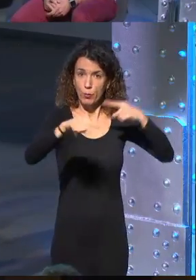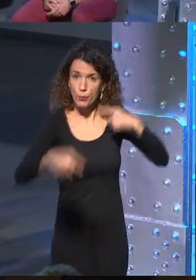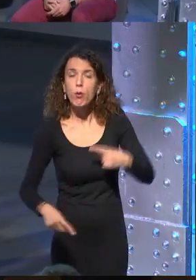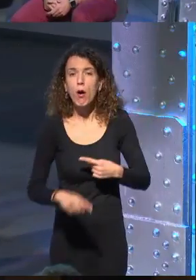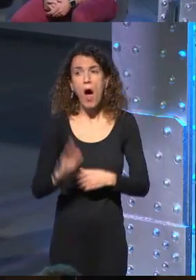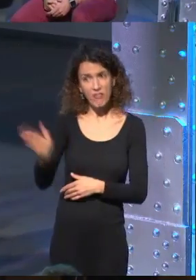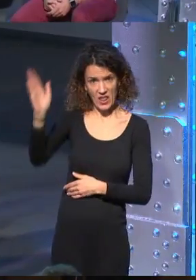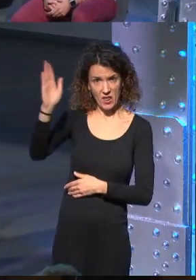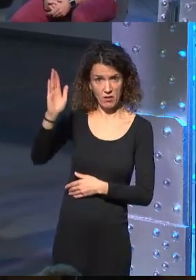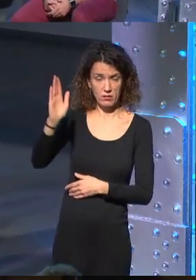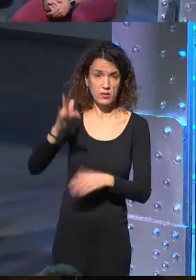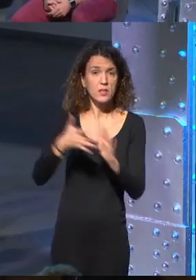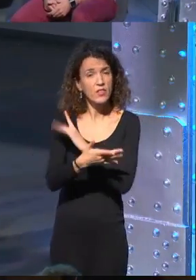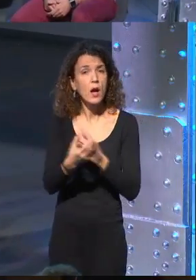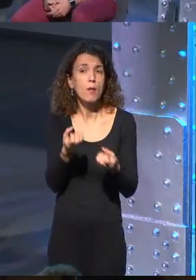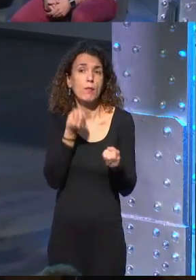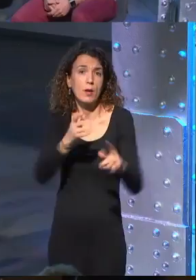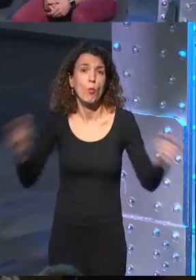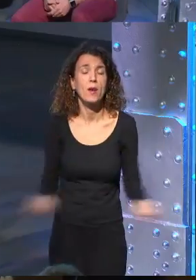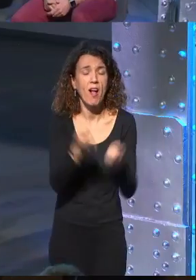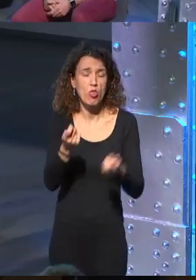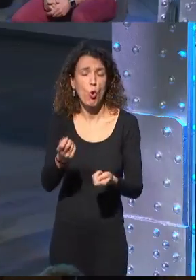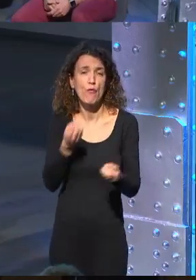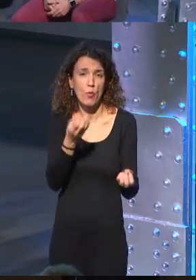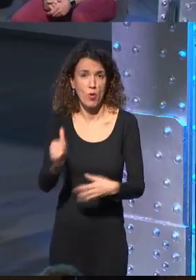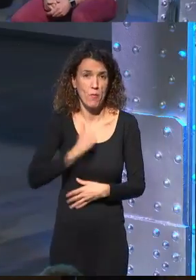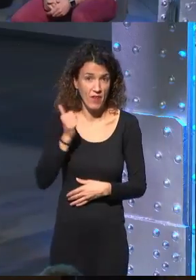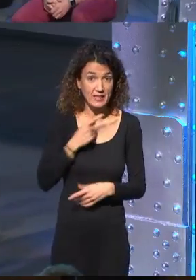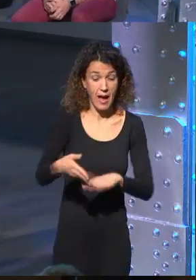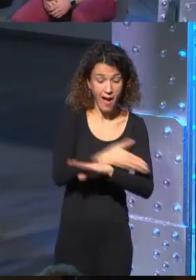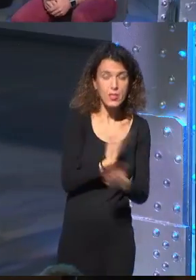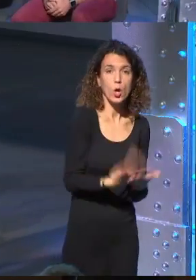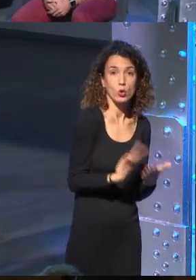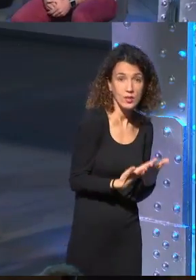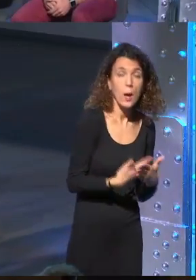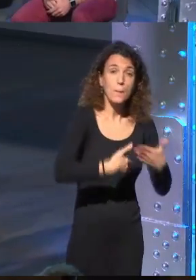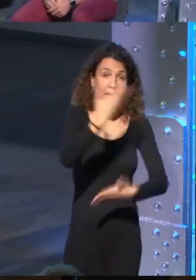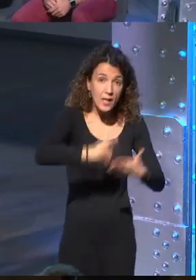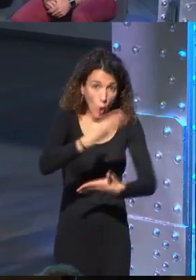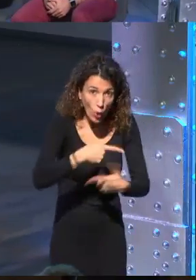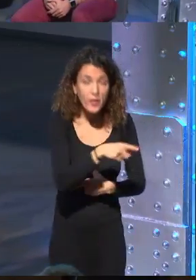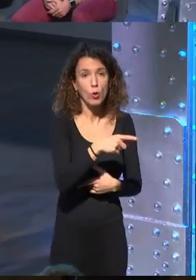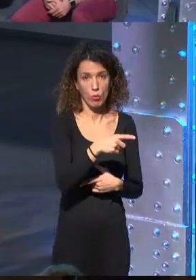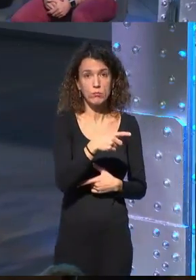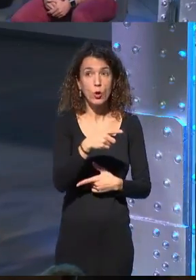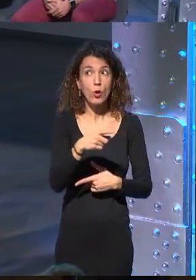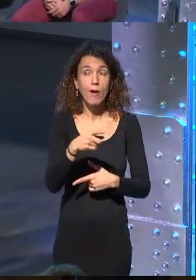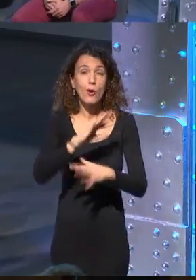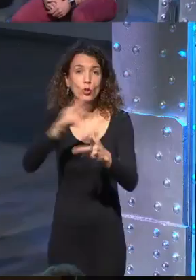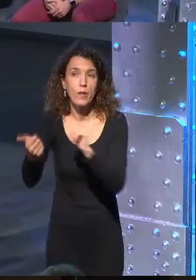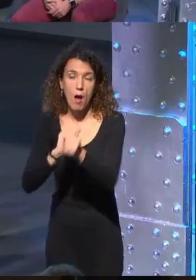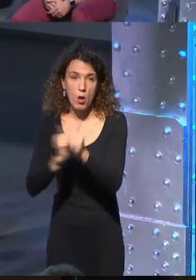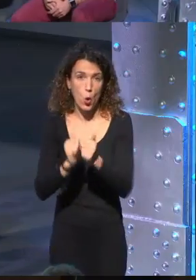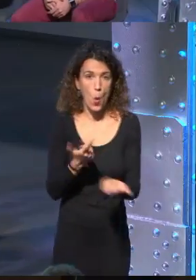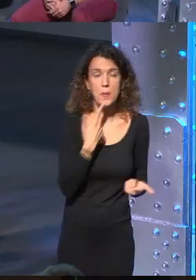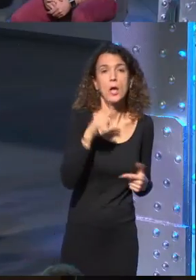and I try and start retweeting it, I'm publishing fake information. First of all, I should